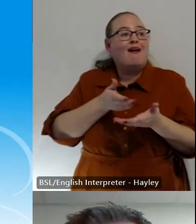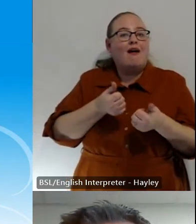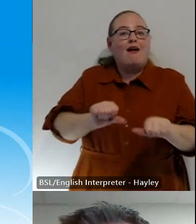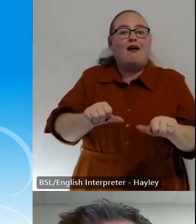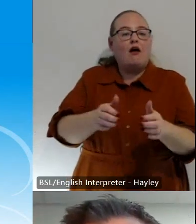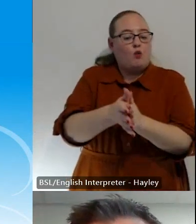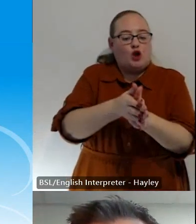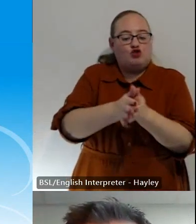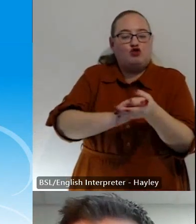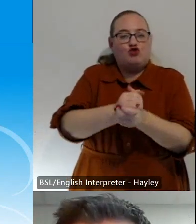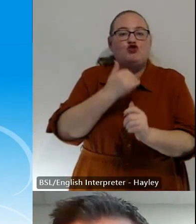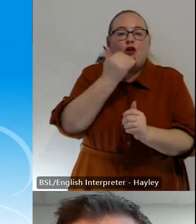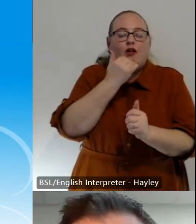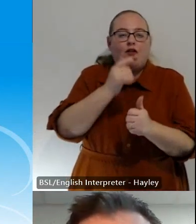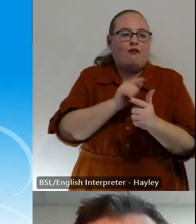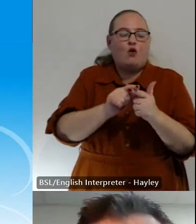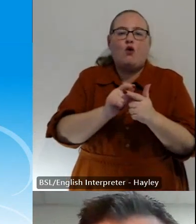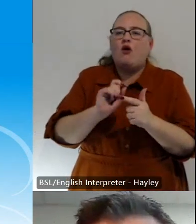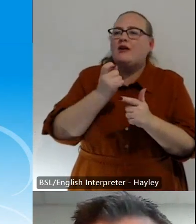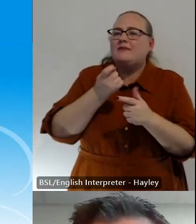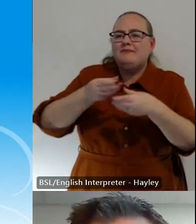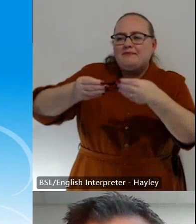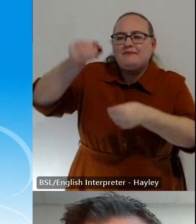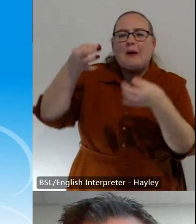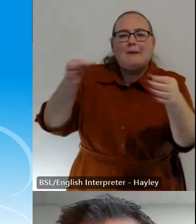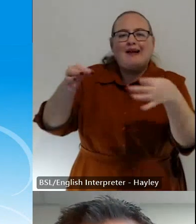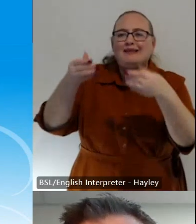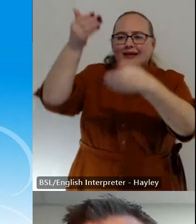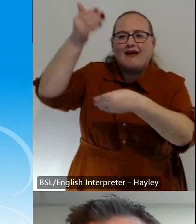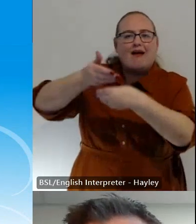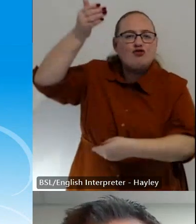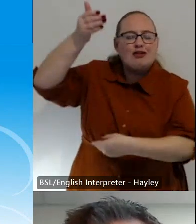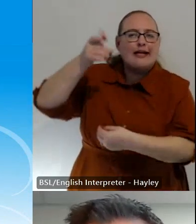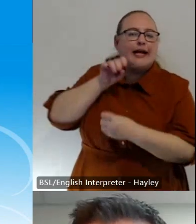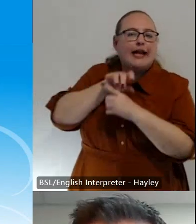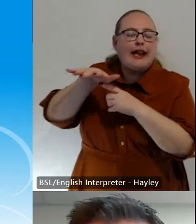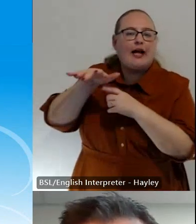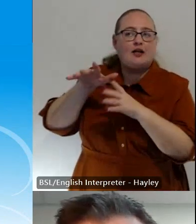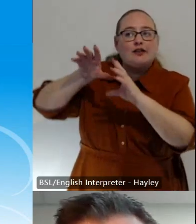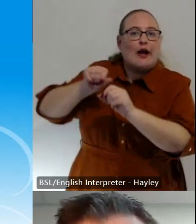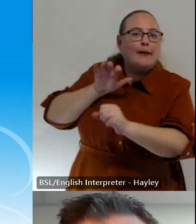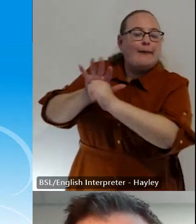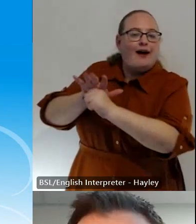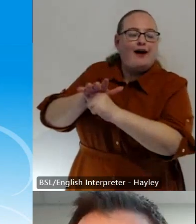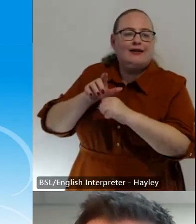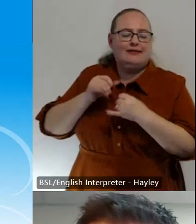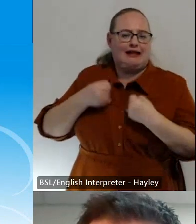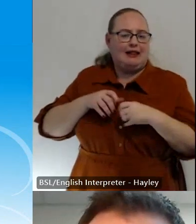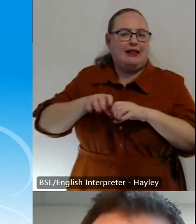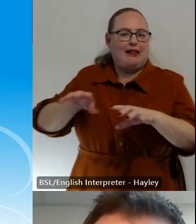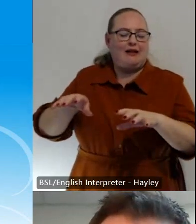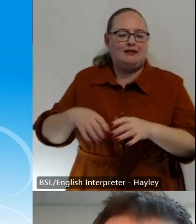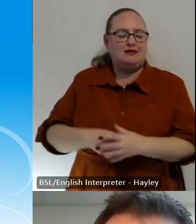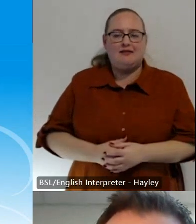you think about the sorts of diseases, not just SARS-CoV-2 or the main ones that I talked to you about, this list of diseases that the UKHSA say it's okay